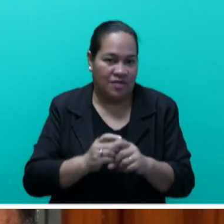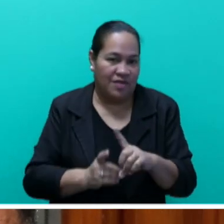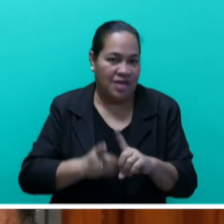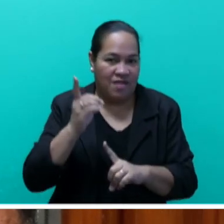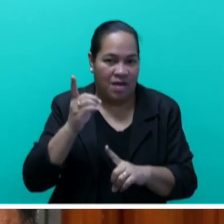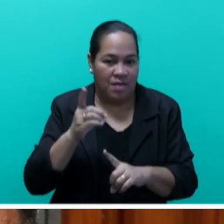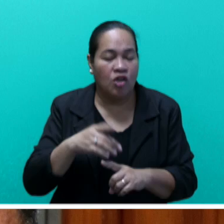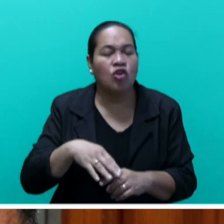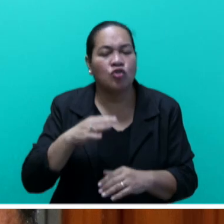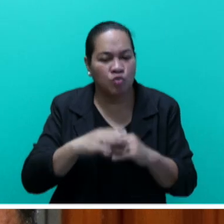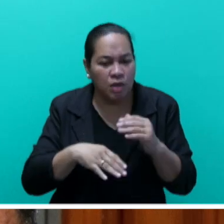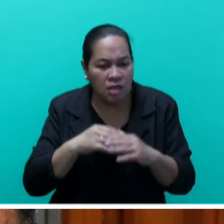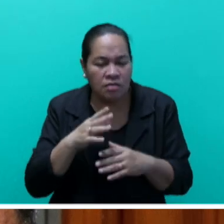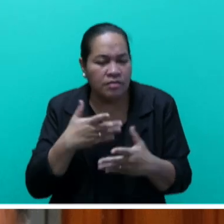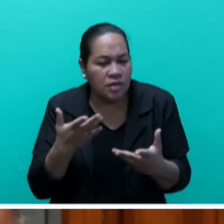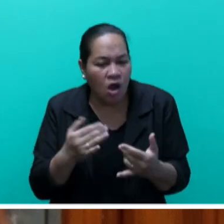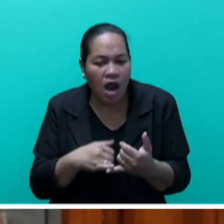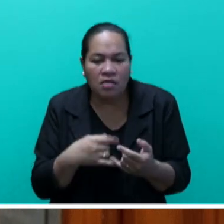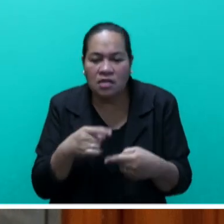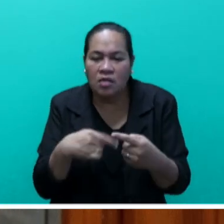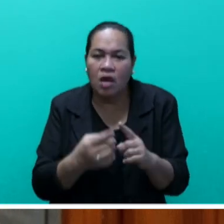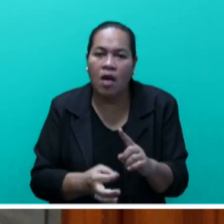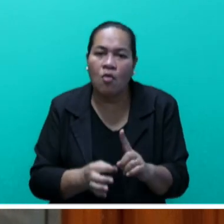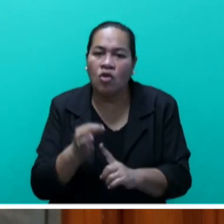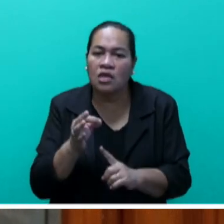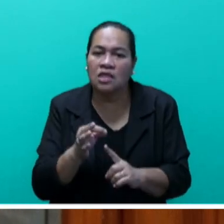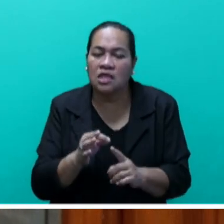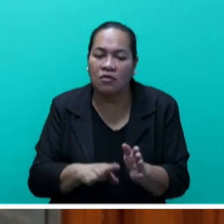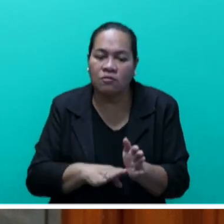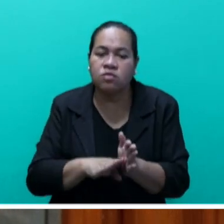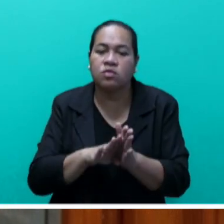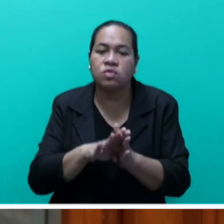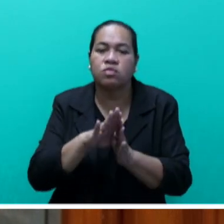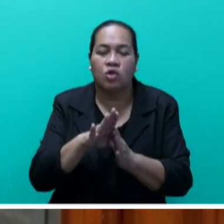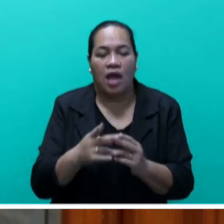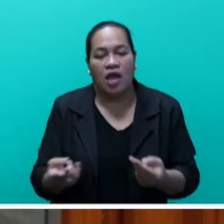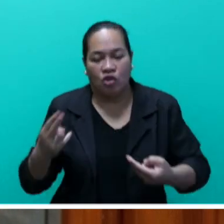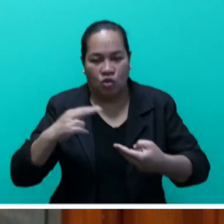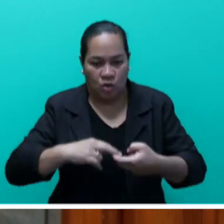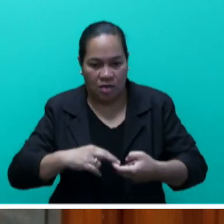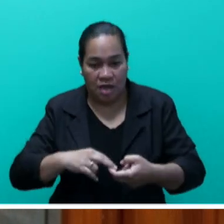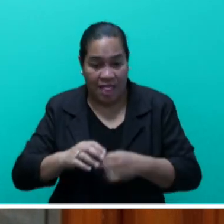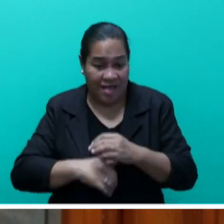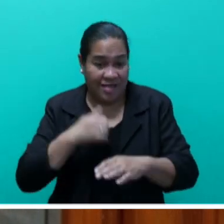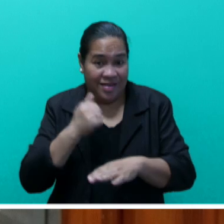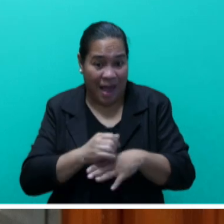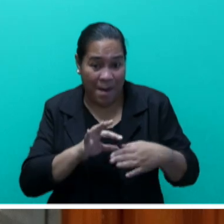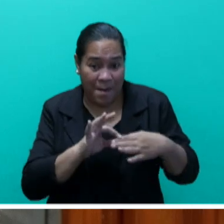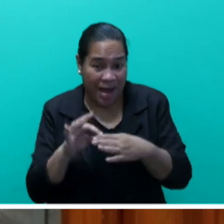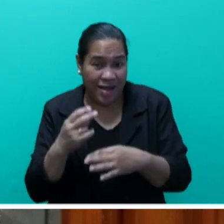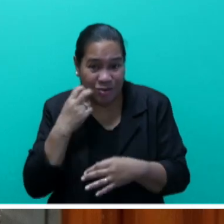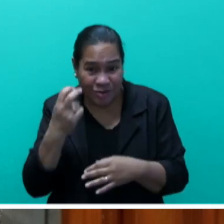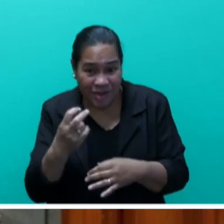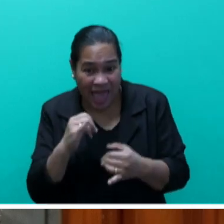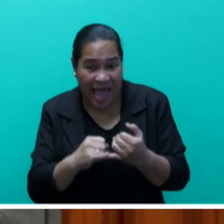consensus on sustainable progress and unity. Mr. Speaker, sir, the setting up of the pilot tourism SME